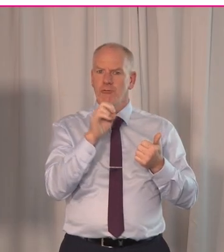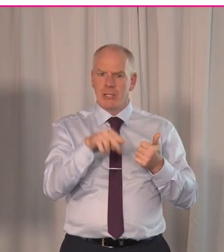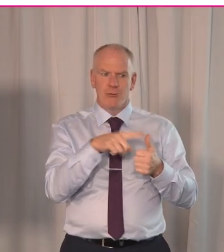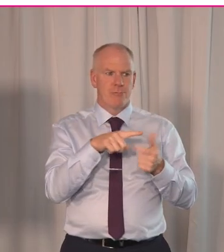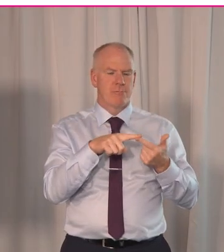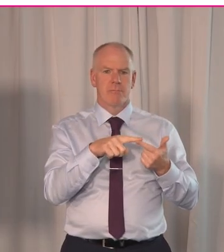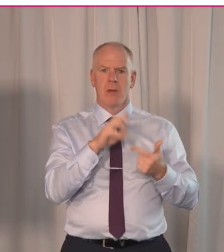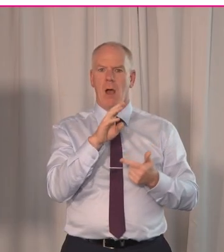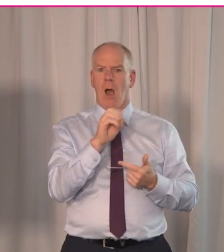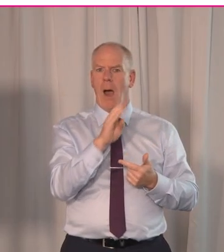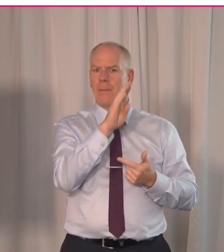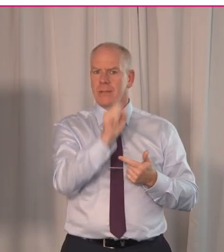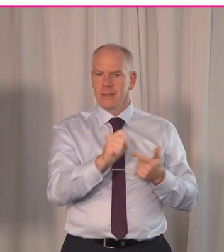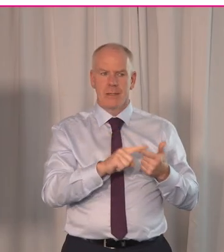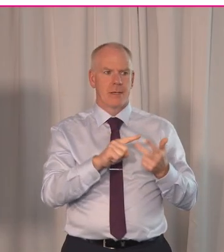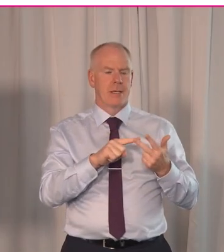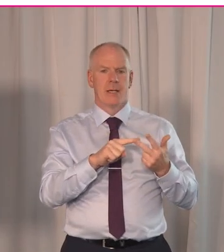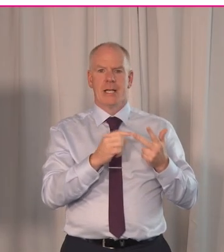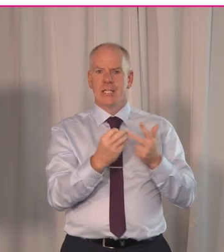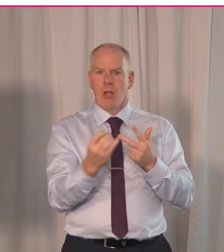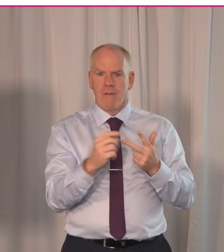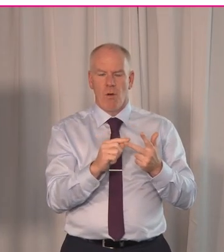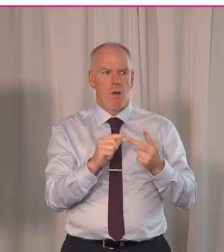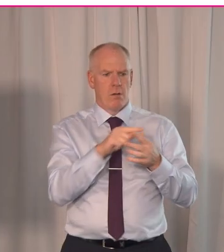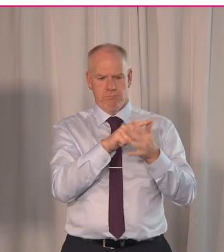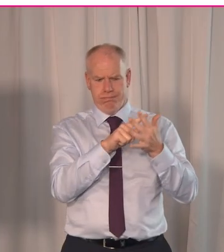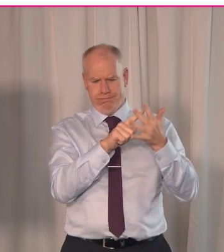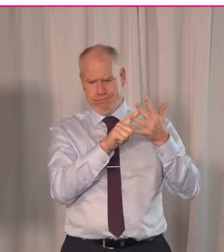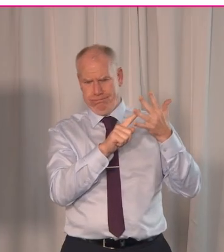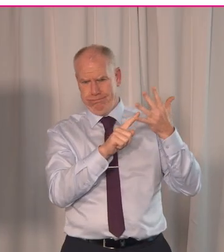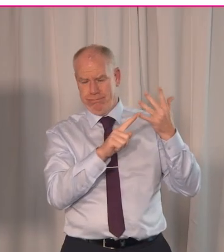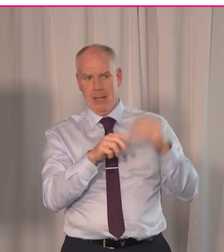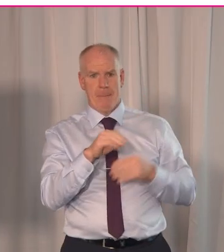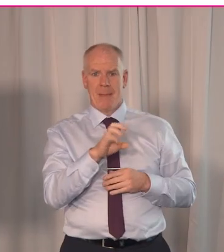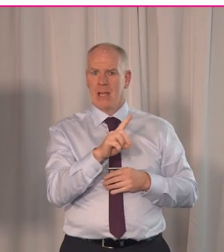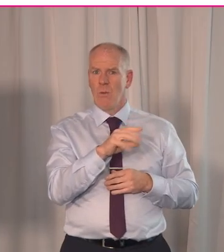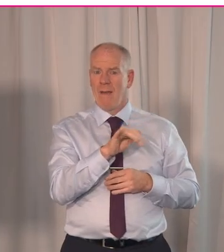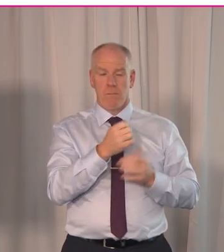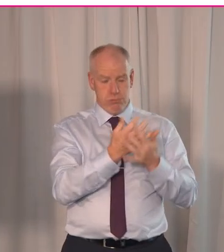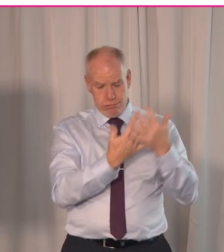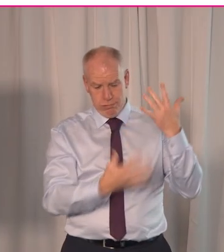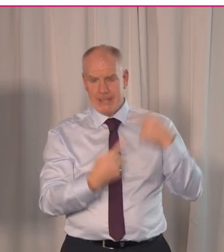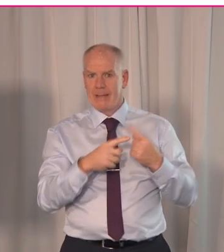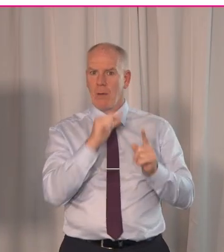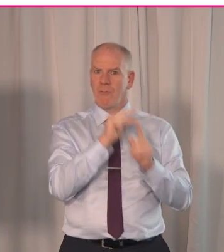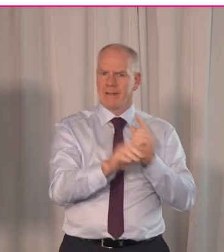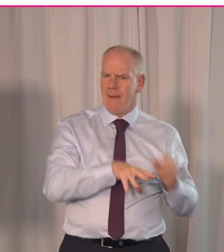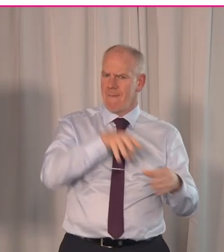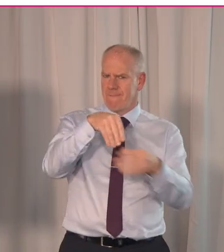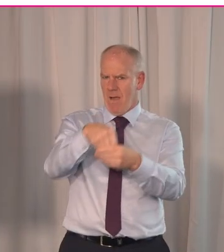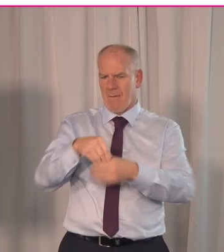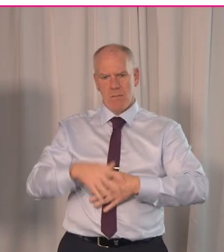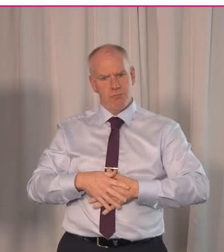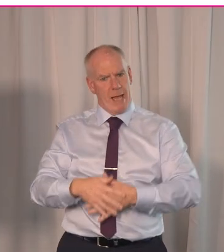obstetrician, sonographer, many different midwives, many different professions who may be involved. We